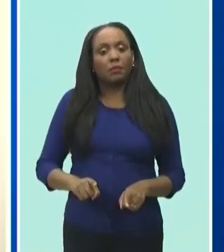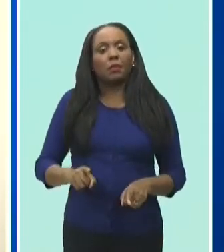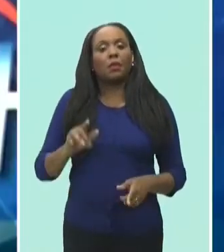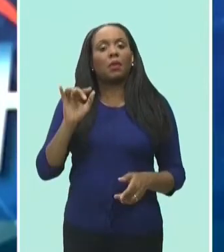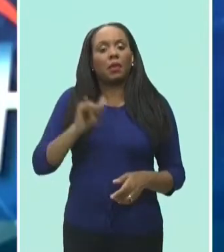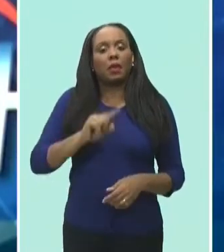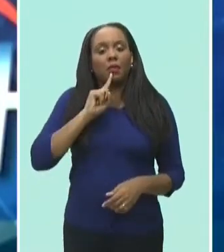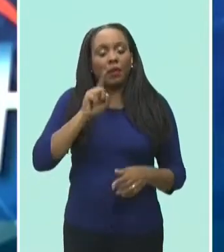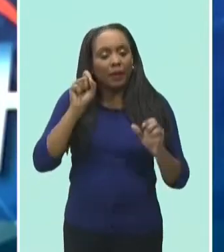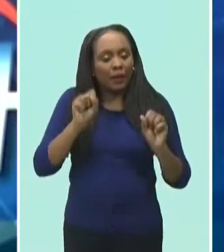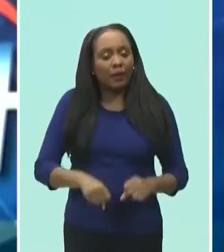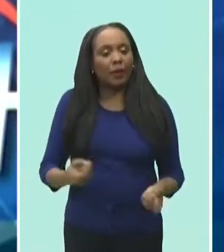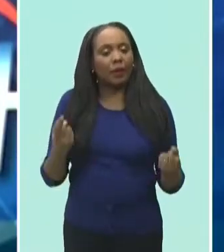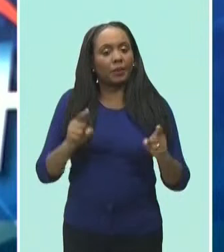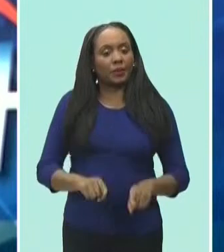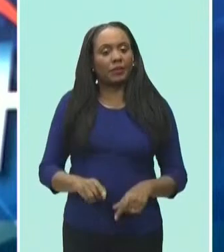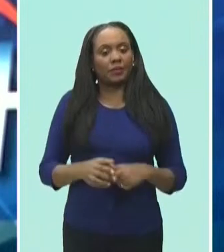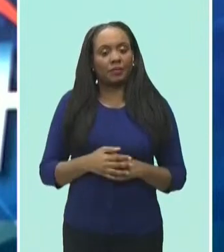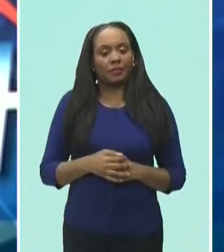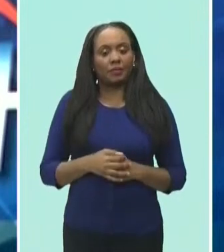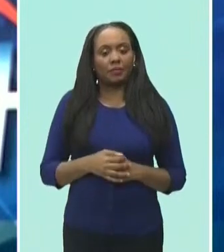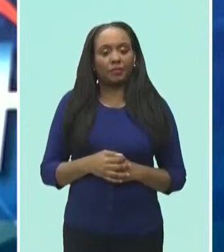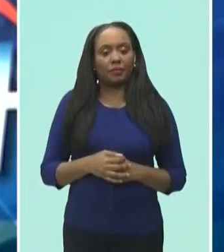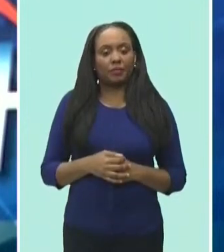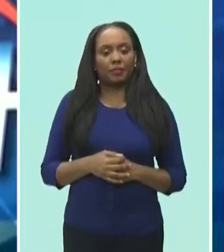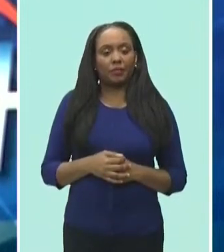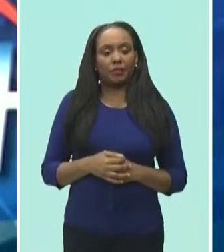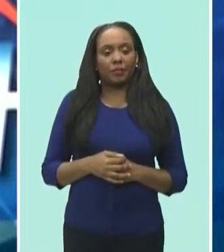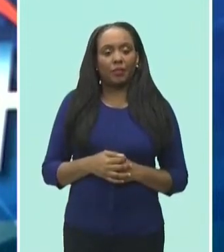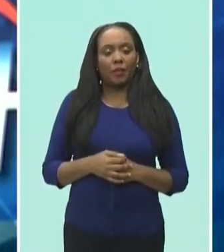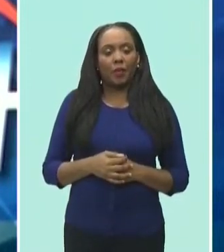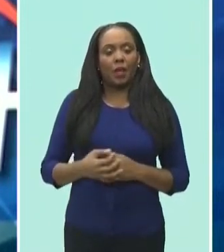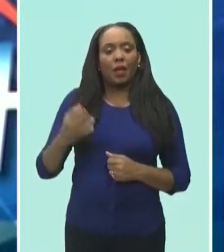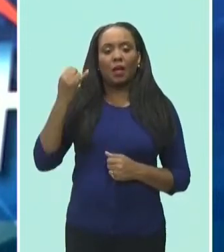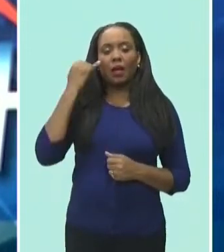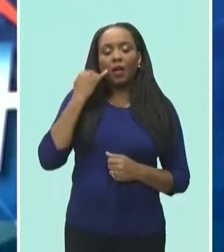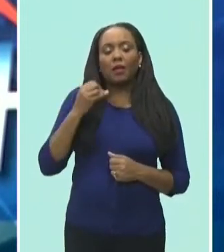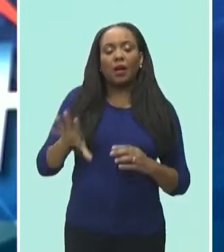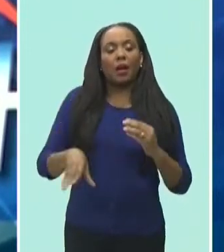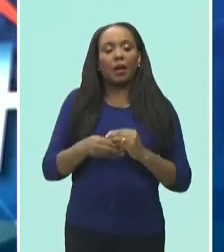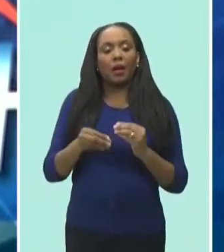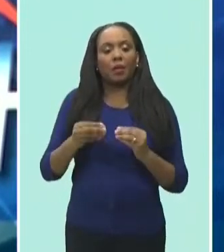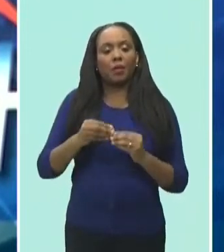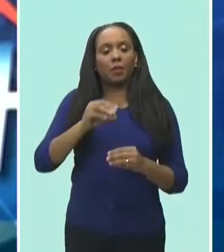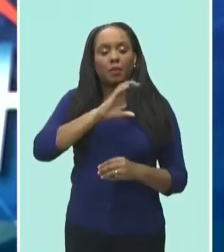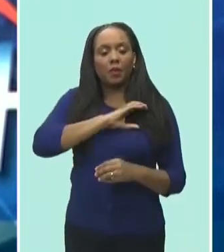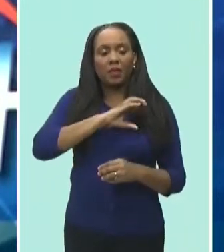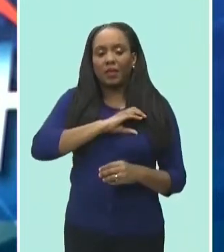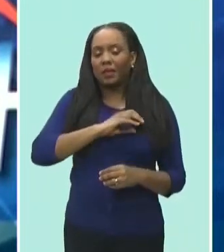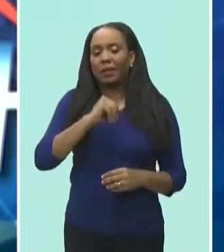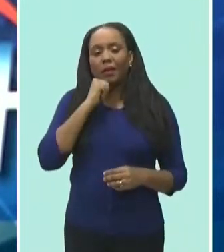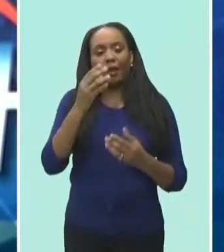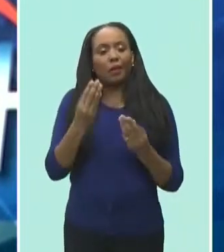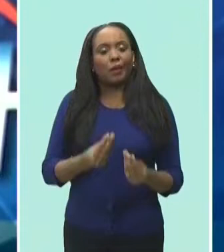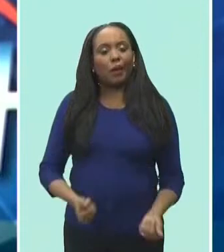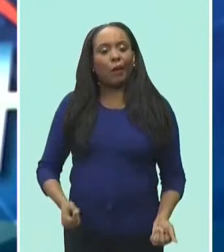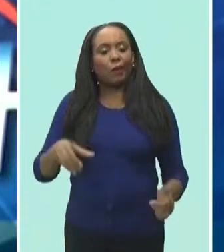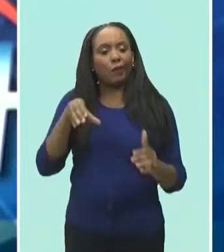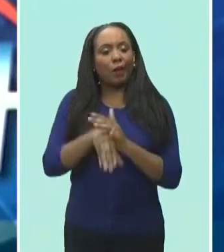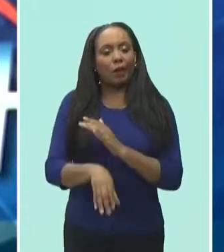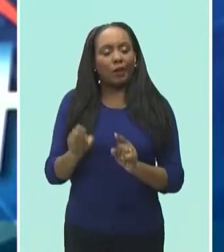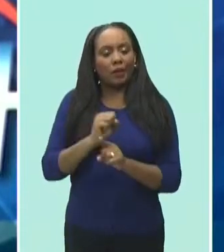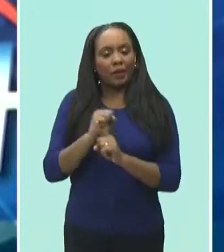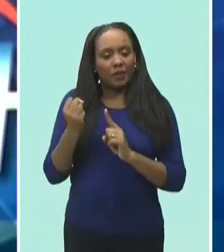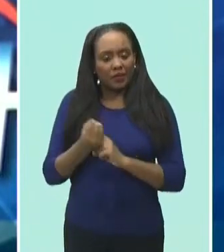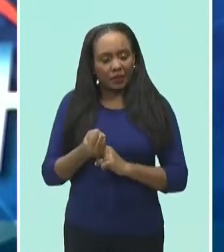that. Doubling the resources of the police force alone will not solve the current crime situation. Attorney General Dale